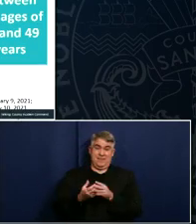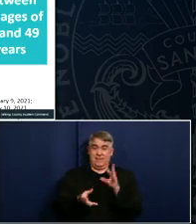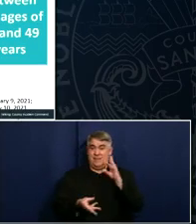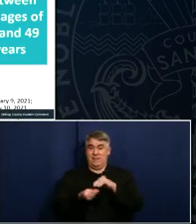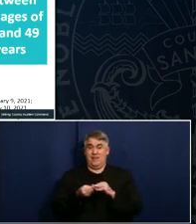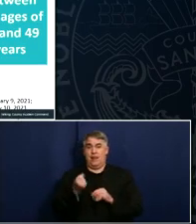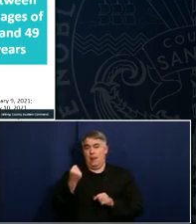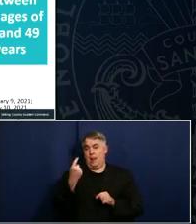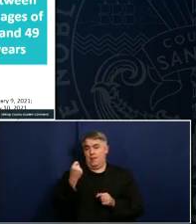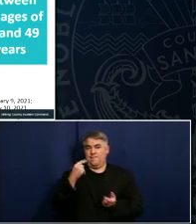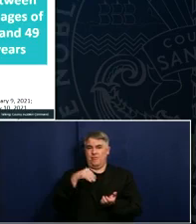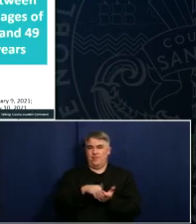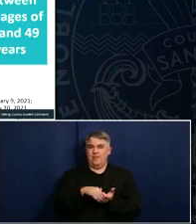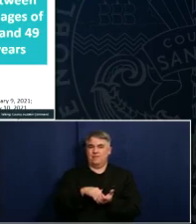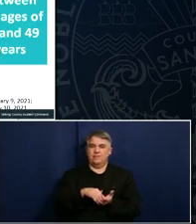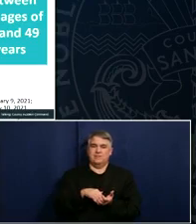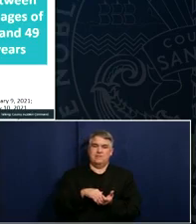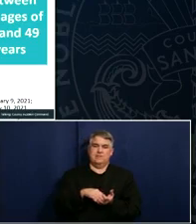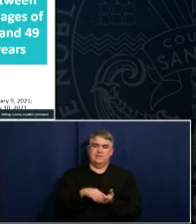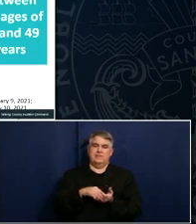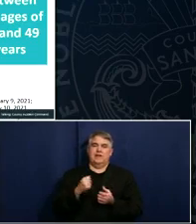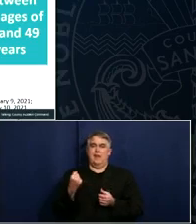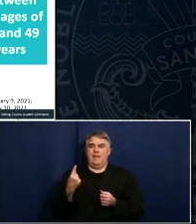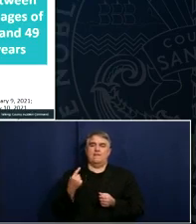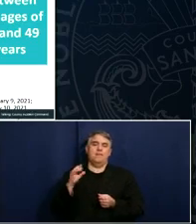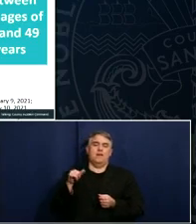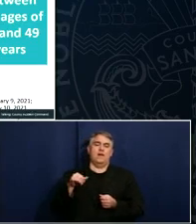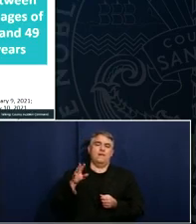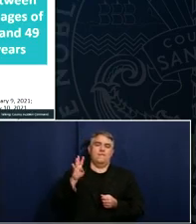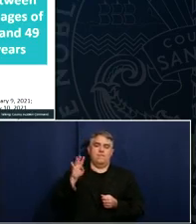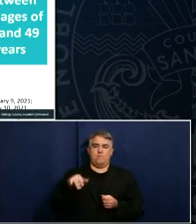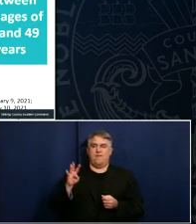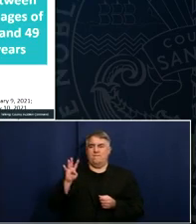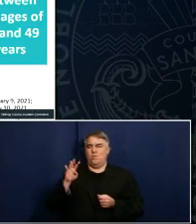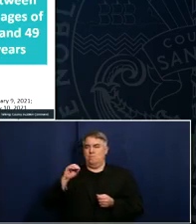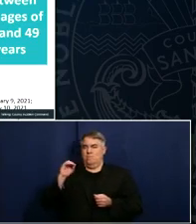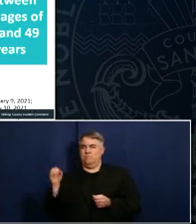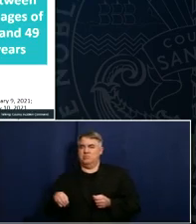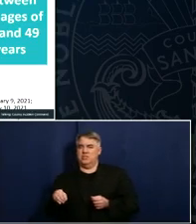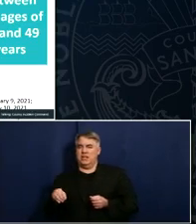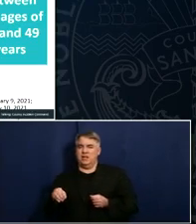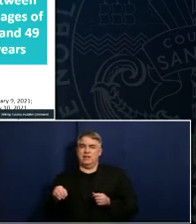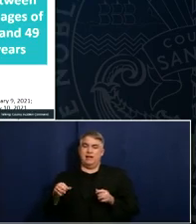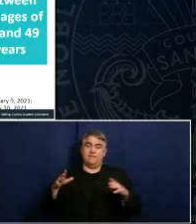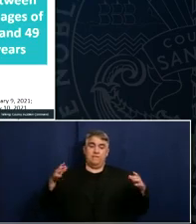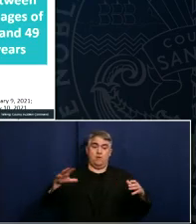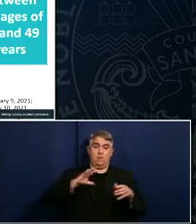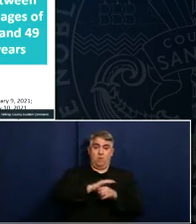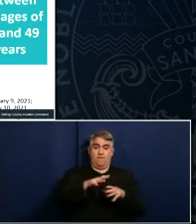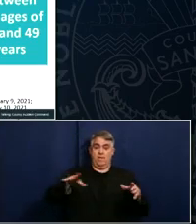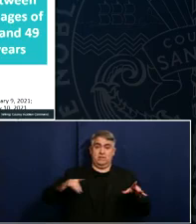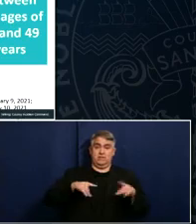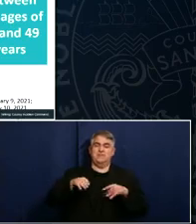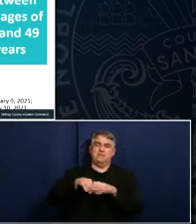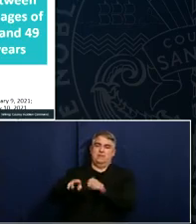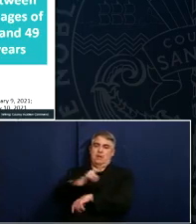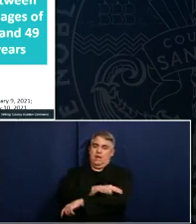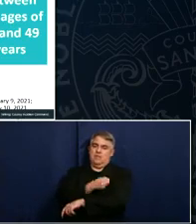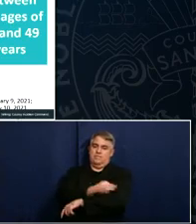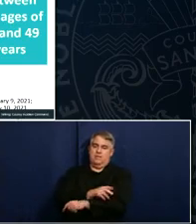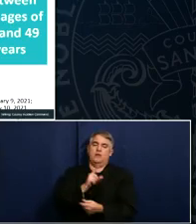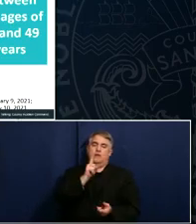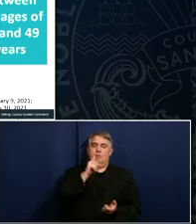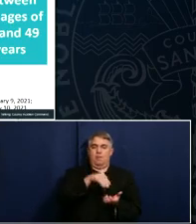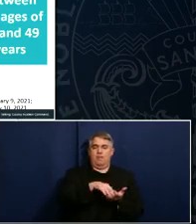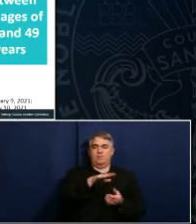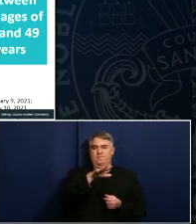is 4.4% of the total number. And of those individuals that are hospitalized, 1,529 have been admitted